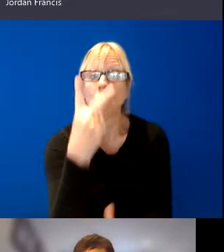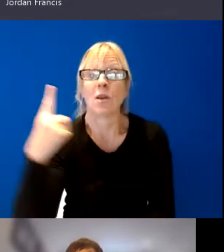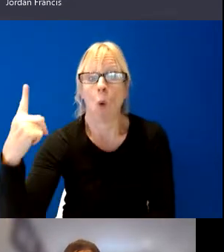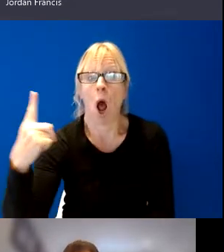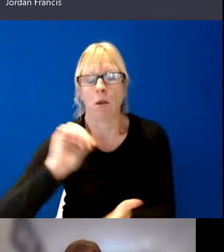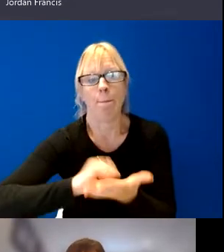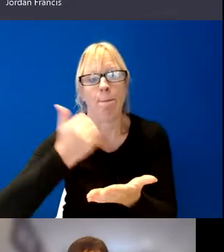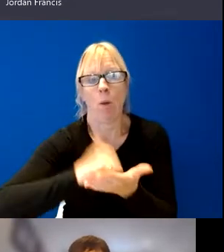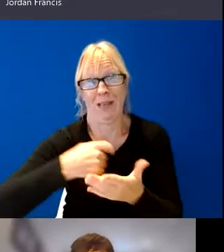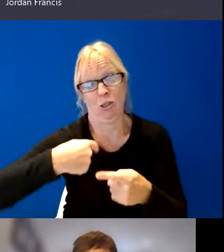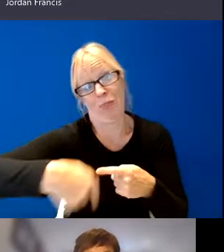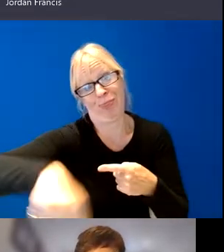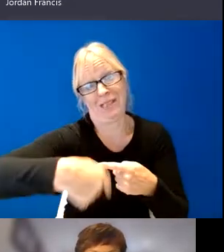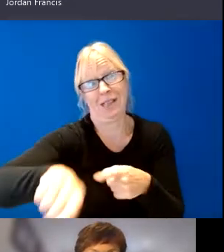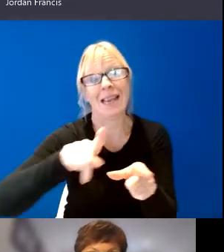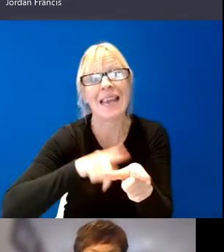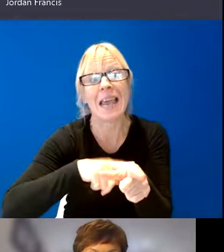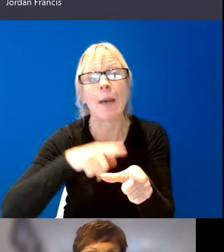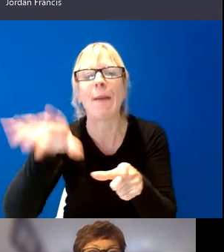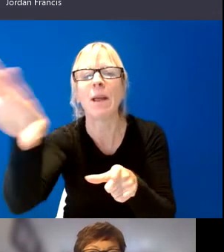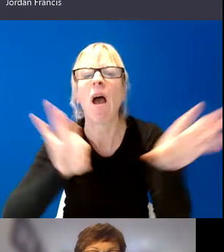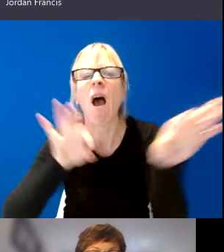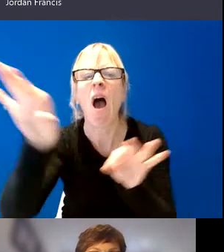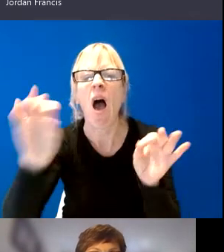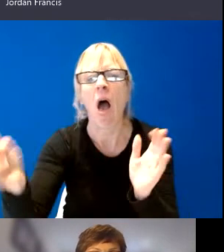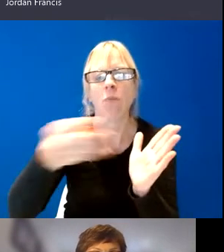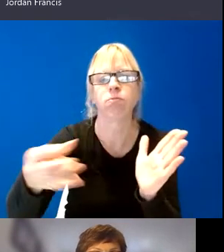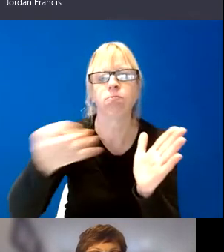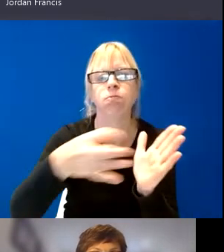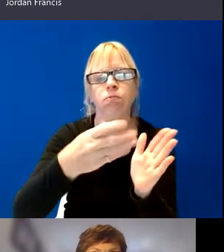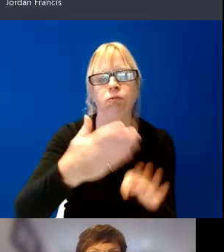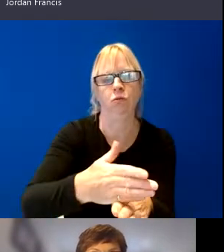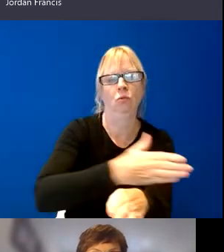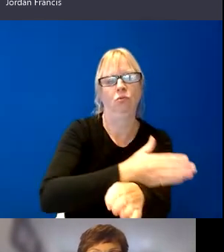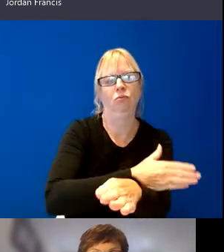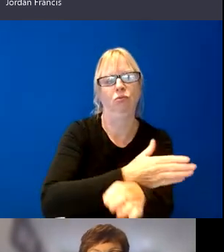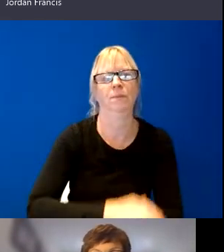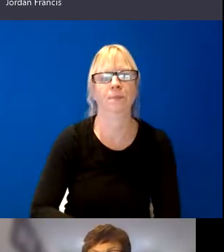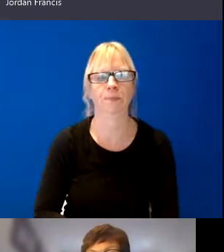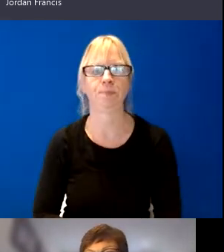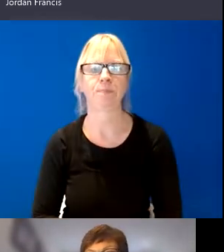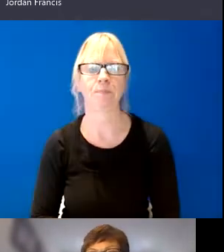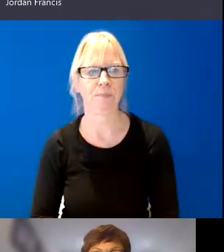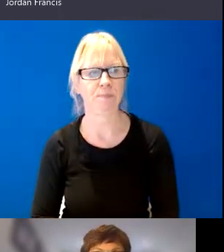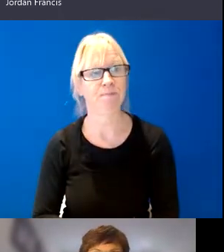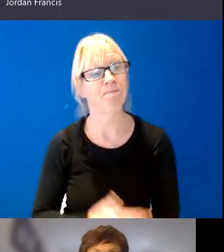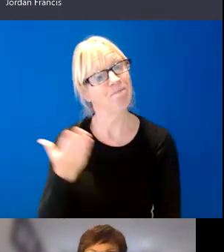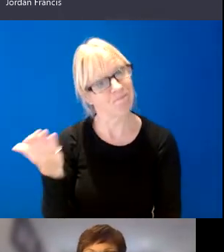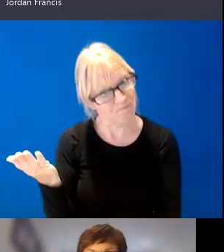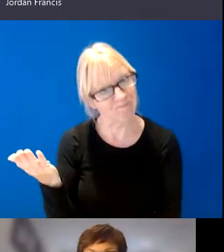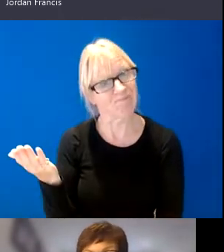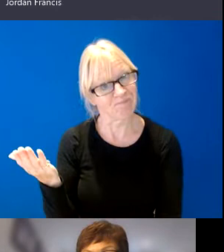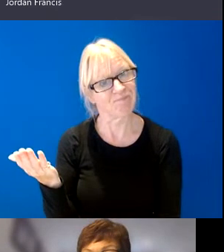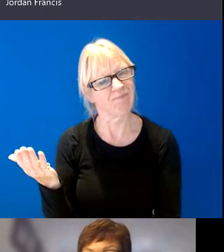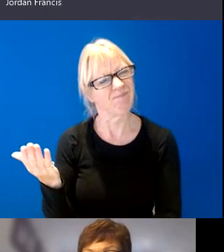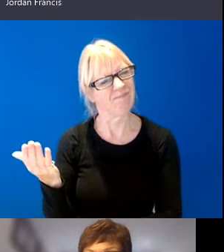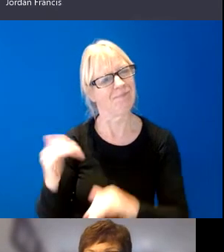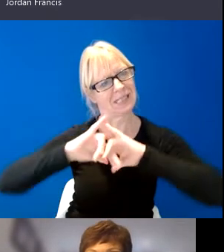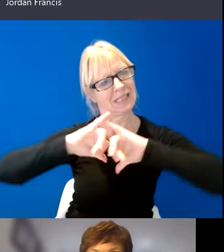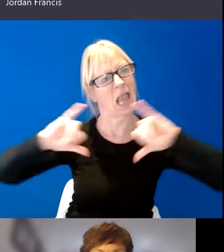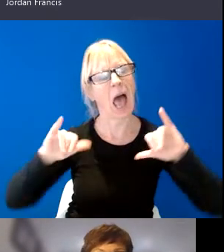needed in the profiles before then. The next slide. This slide gives the summary of the